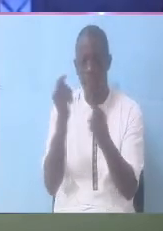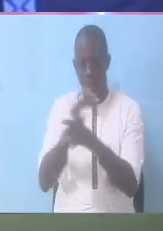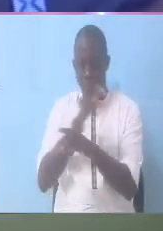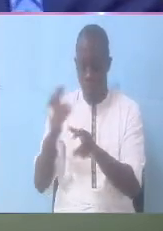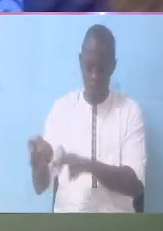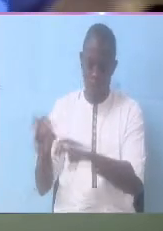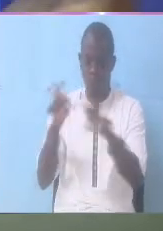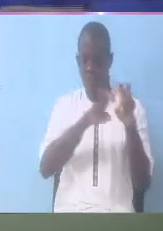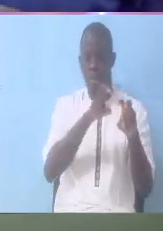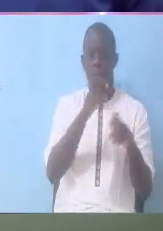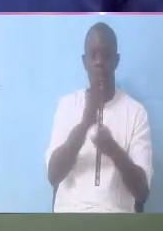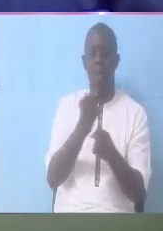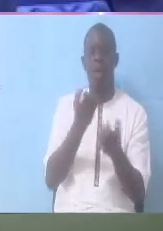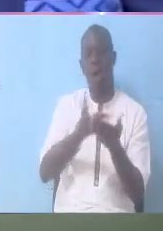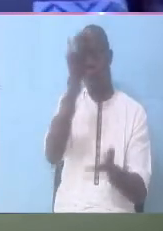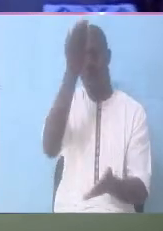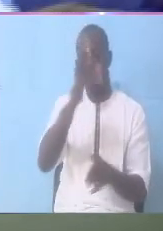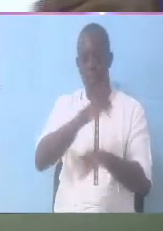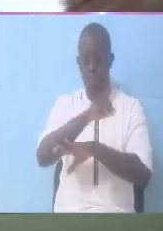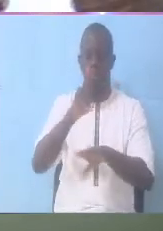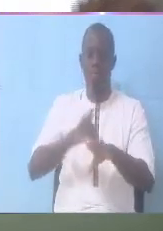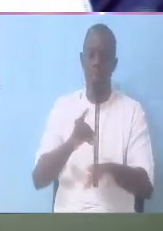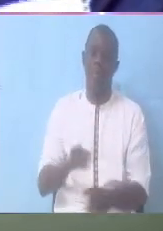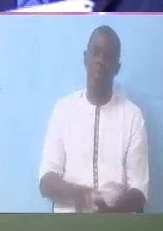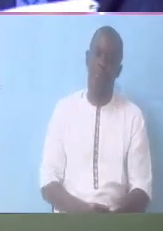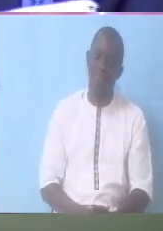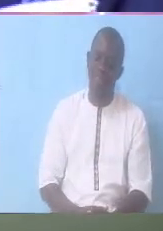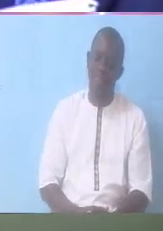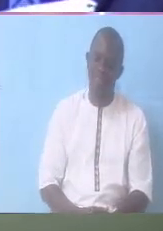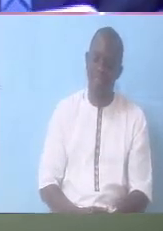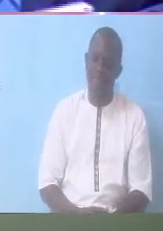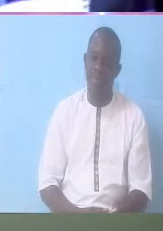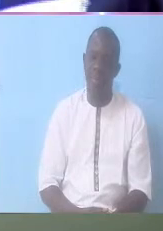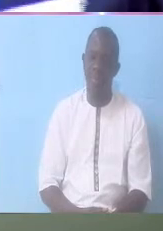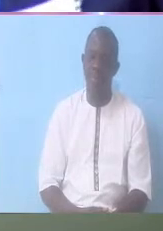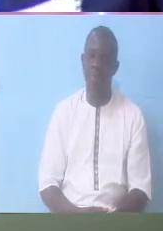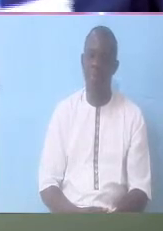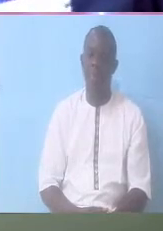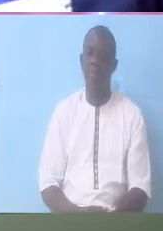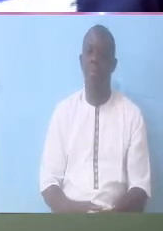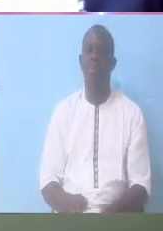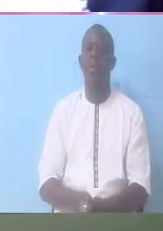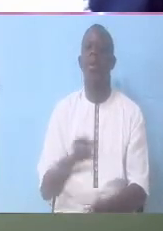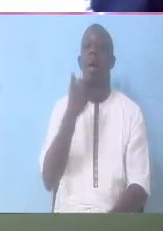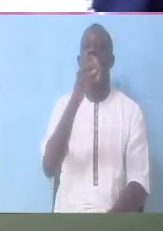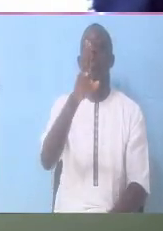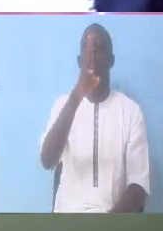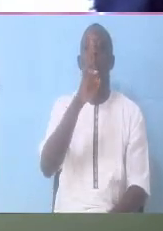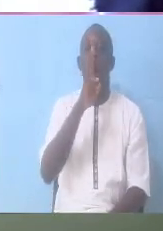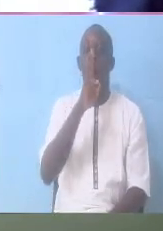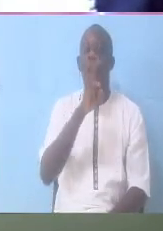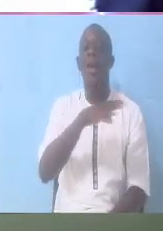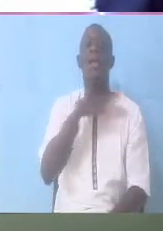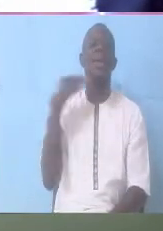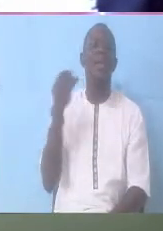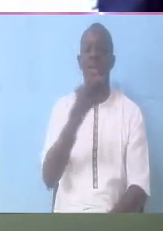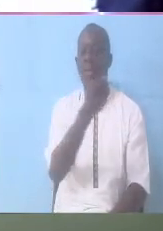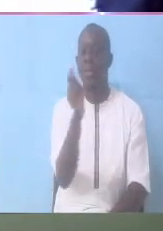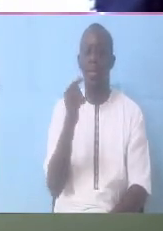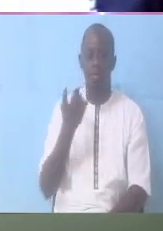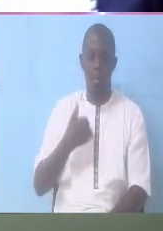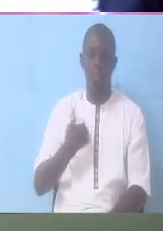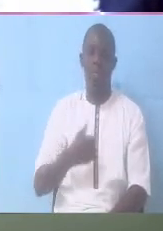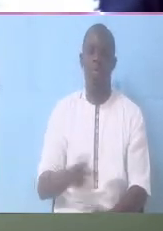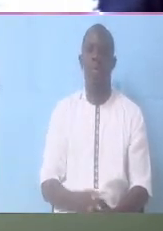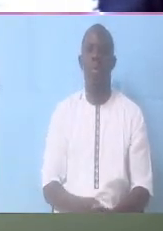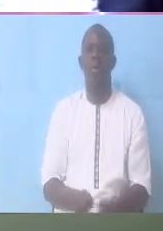nunkato tembole mu mbebaga solu selendi kanke samba santo. Who killed the following people? Jumale nyimol fa nkana nyunu menu